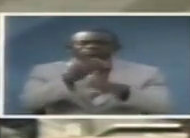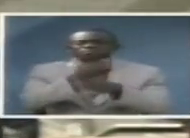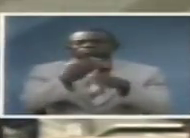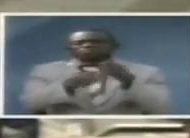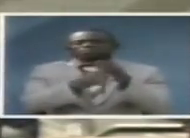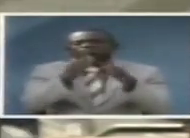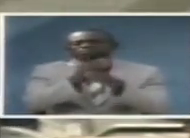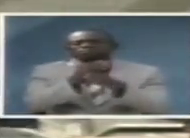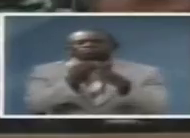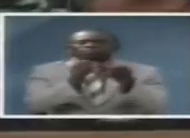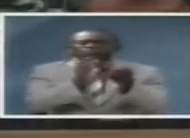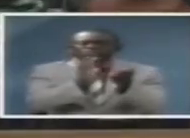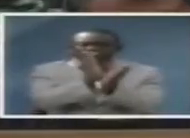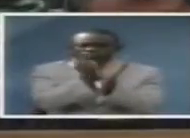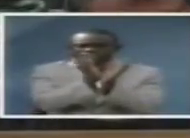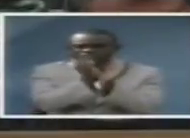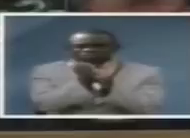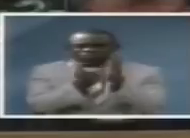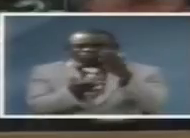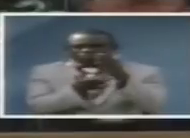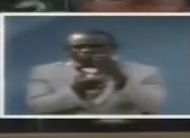infrastructure, and technology.